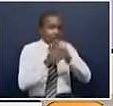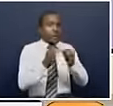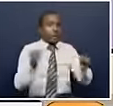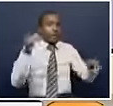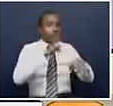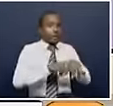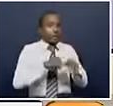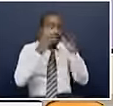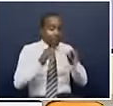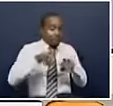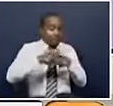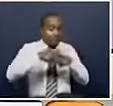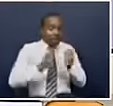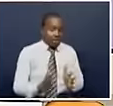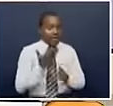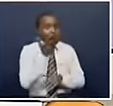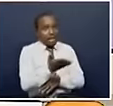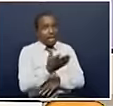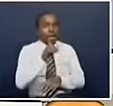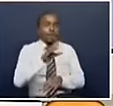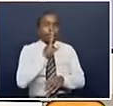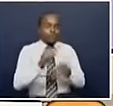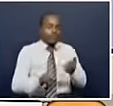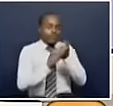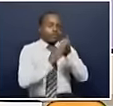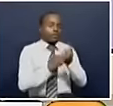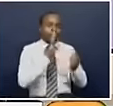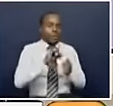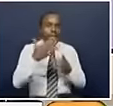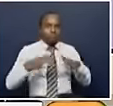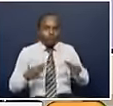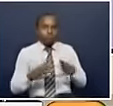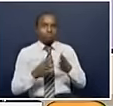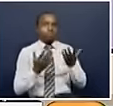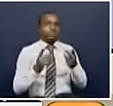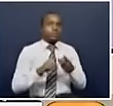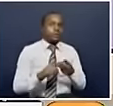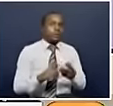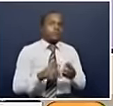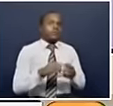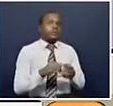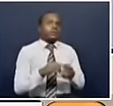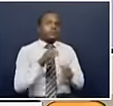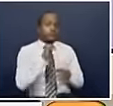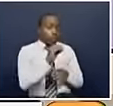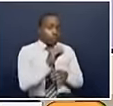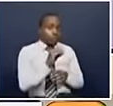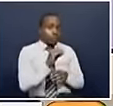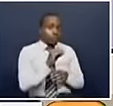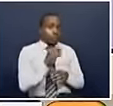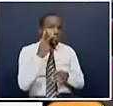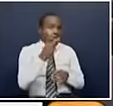the engineer is there, he needs to be supported by technicians. Mm-hmm. He needs to be supported by artisans. And so you see